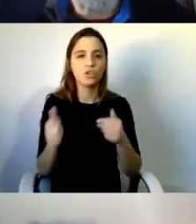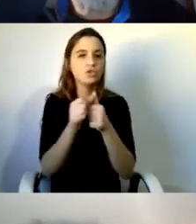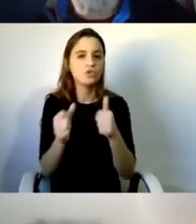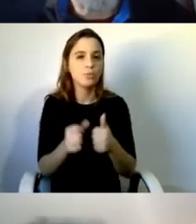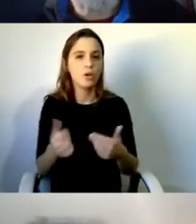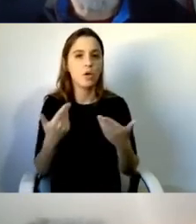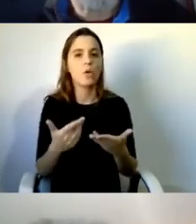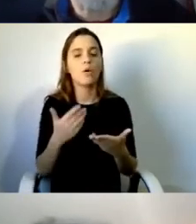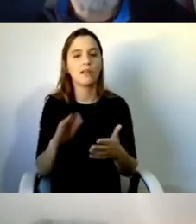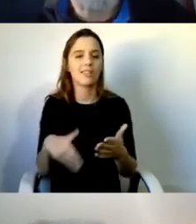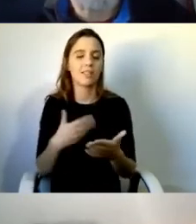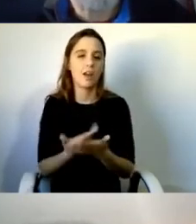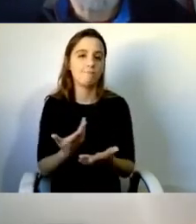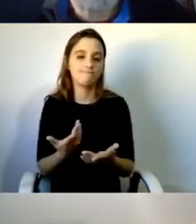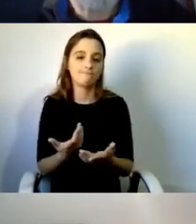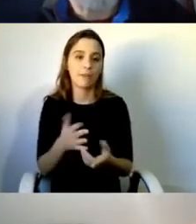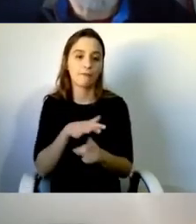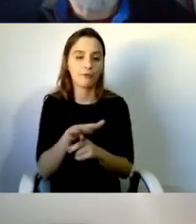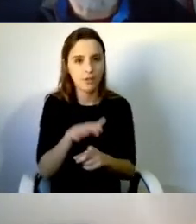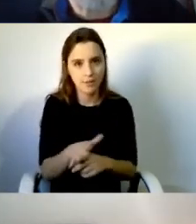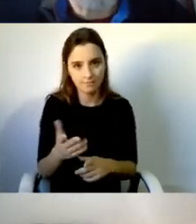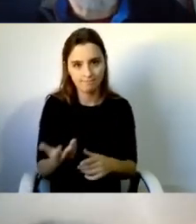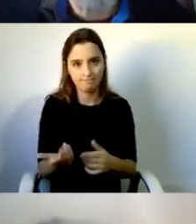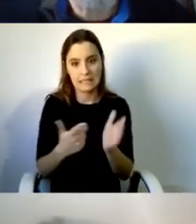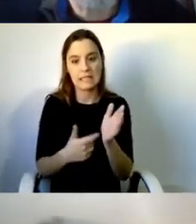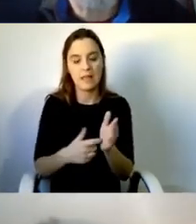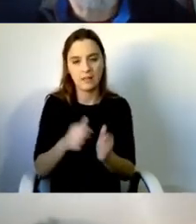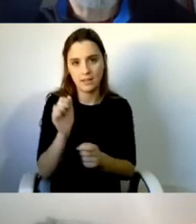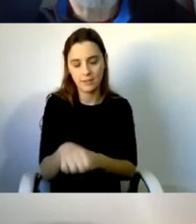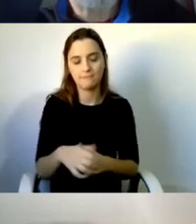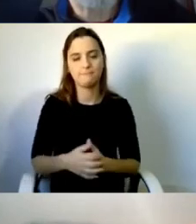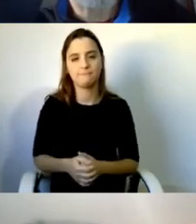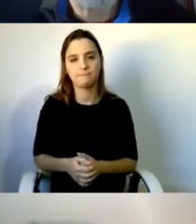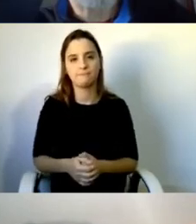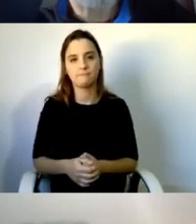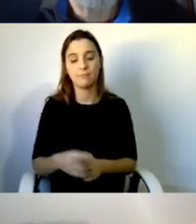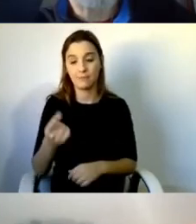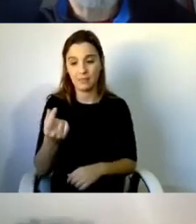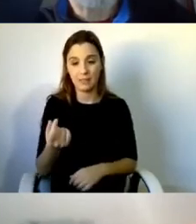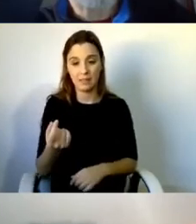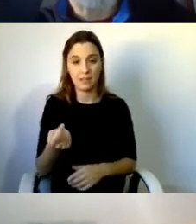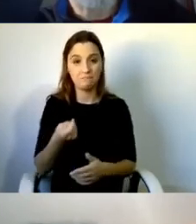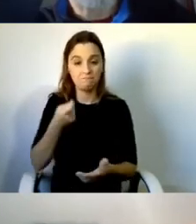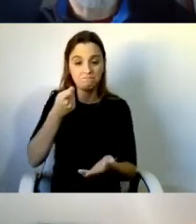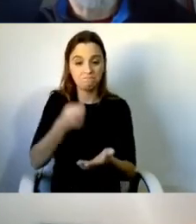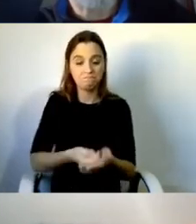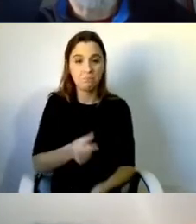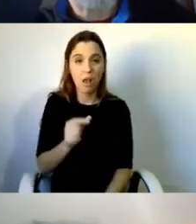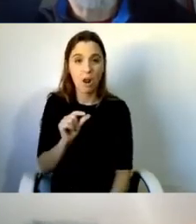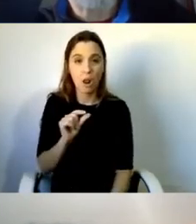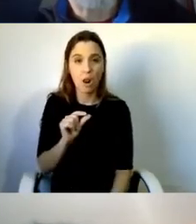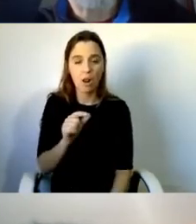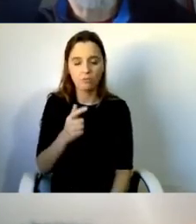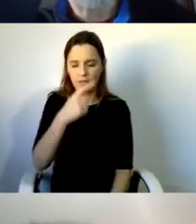Given the low rate of payment, it is very difficult for everyone to